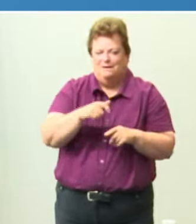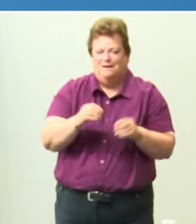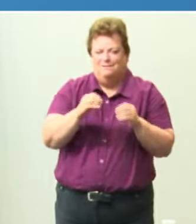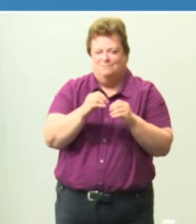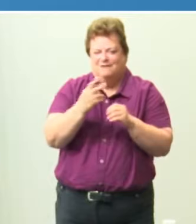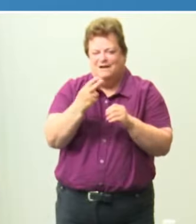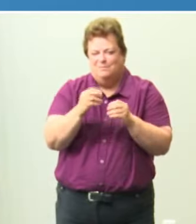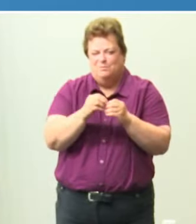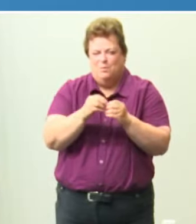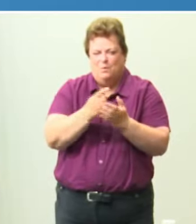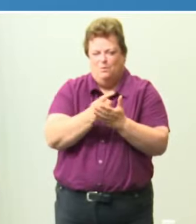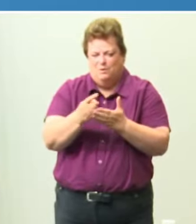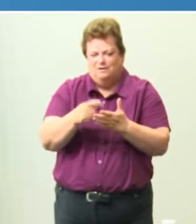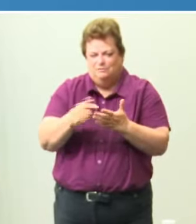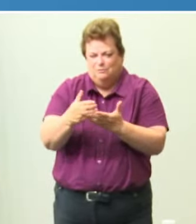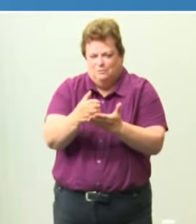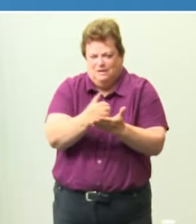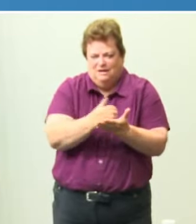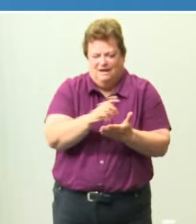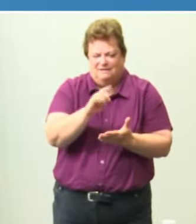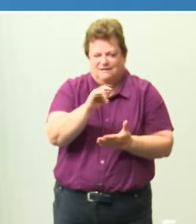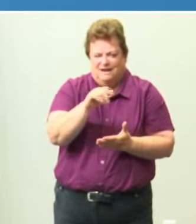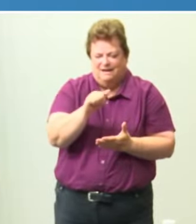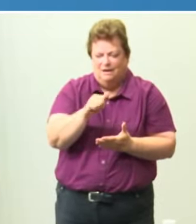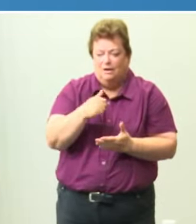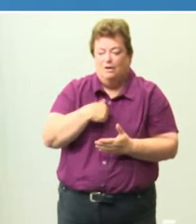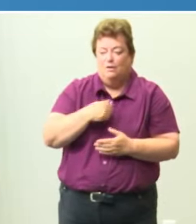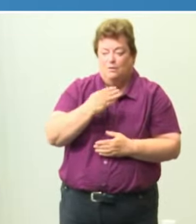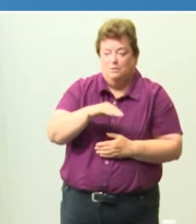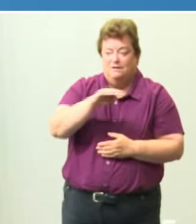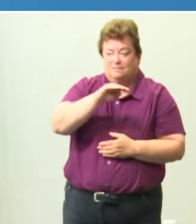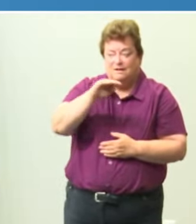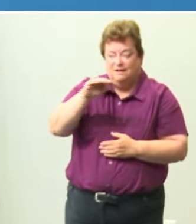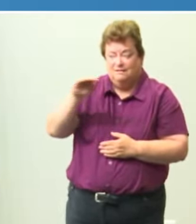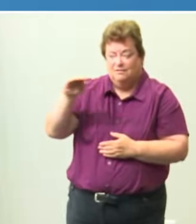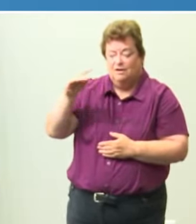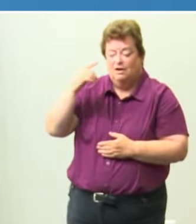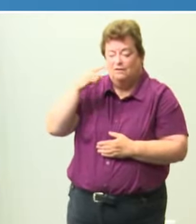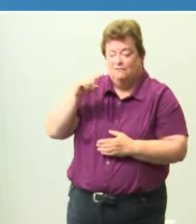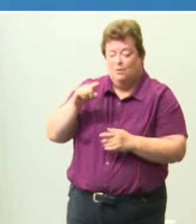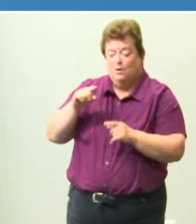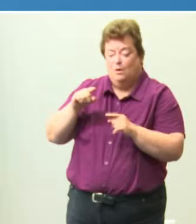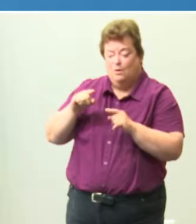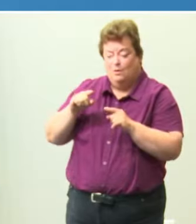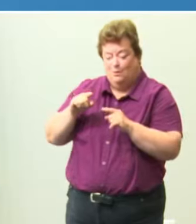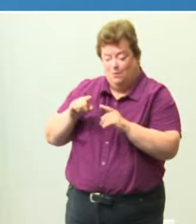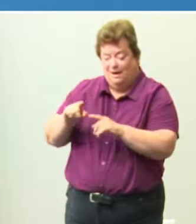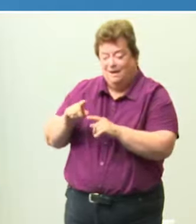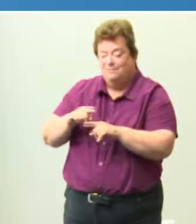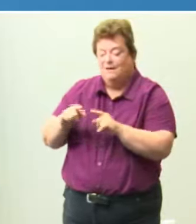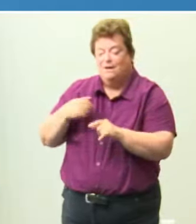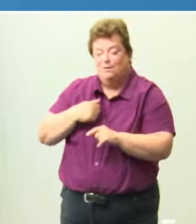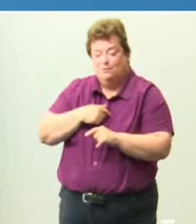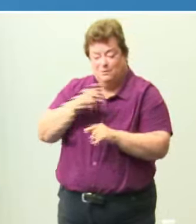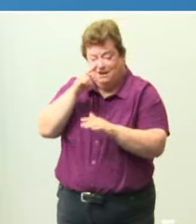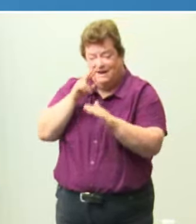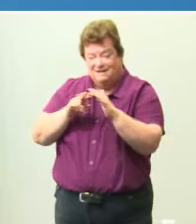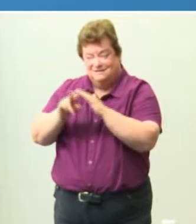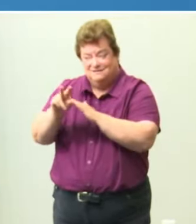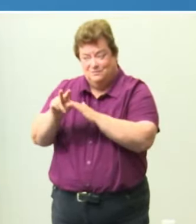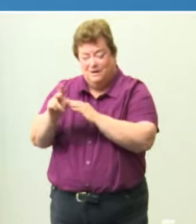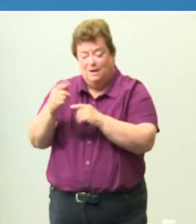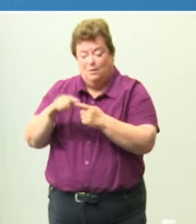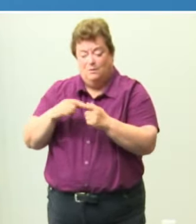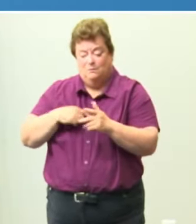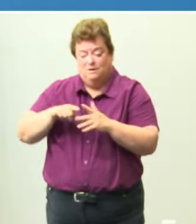if I can remind you, we leveled off and we stayed flat for a while last time, but we anticipate that once we